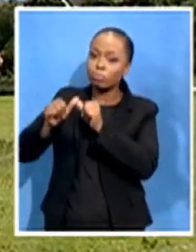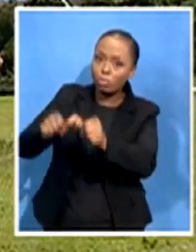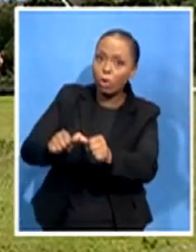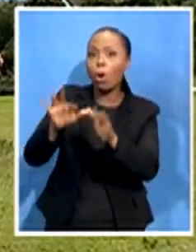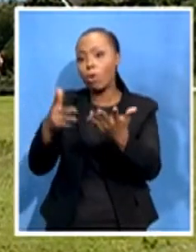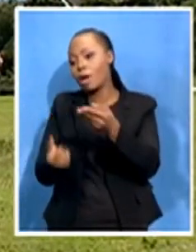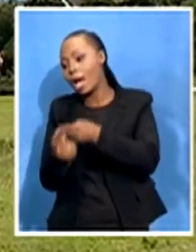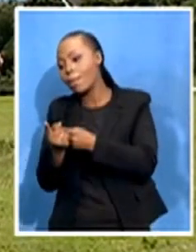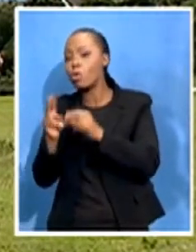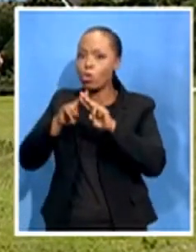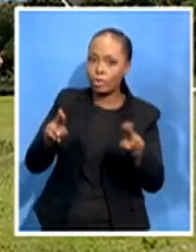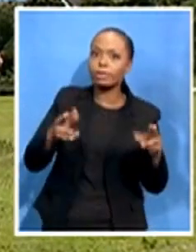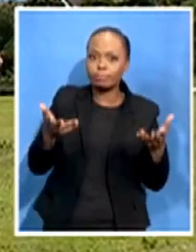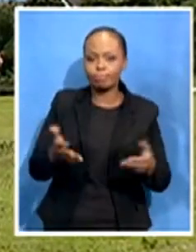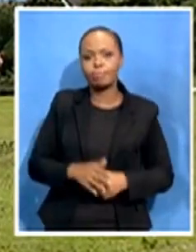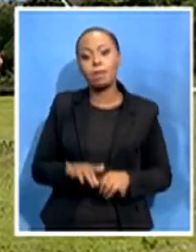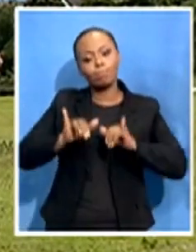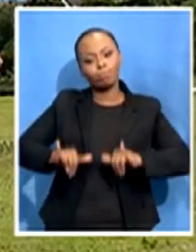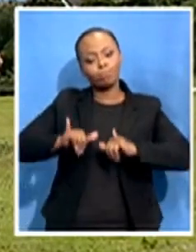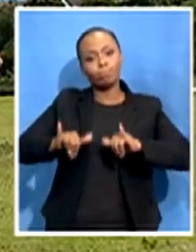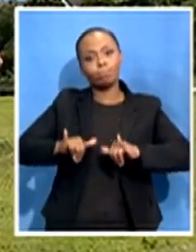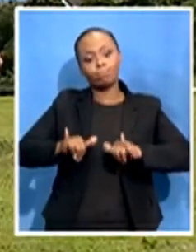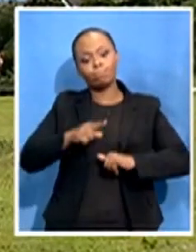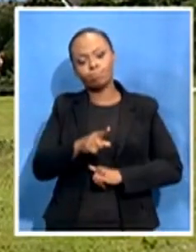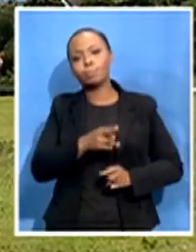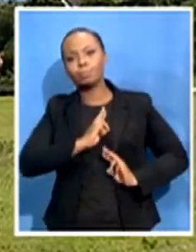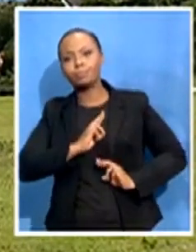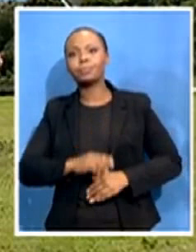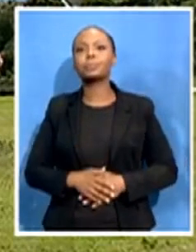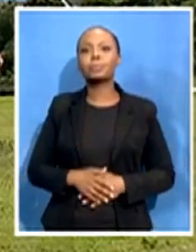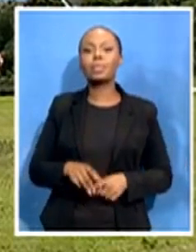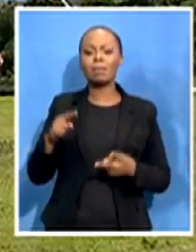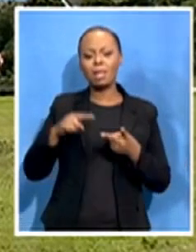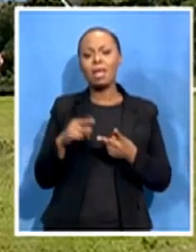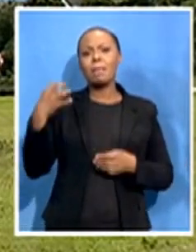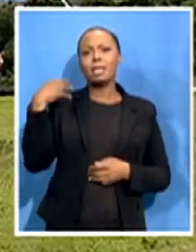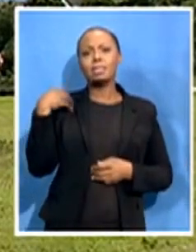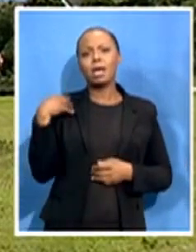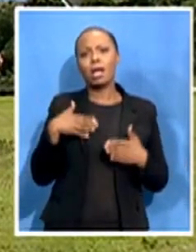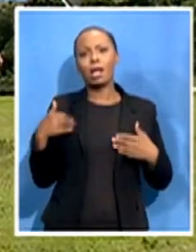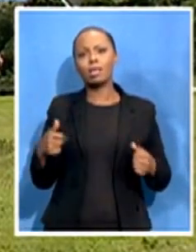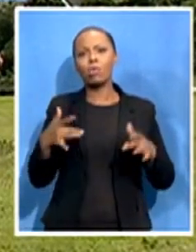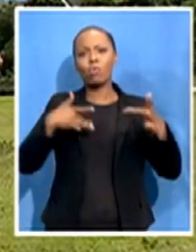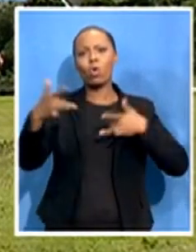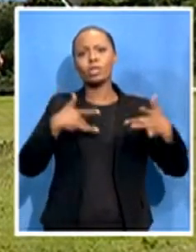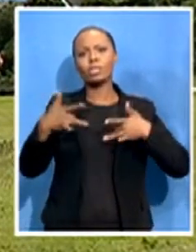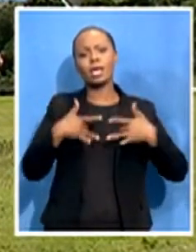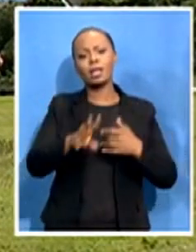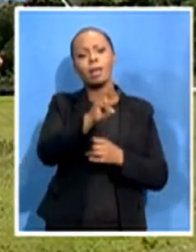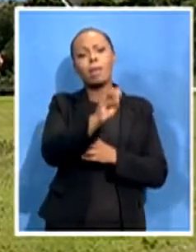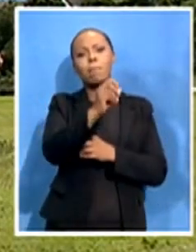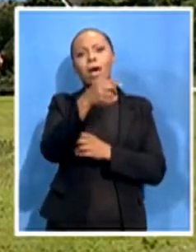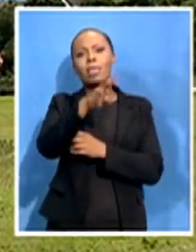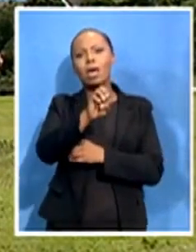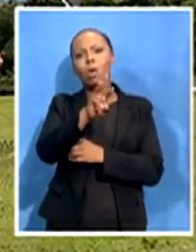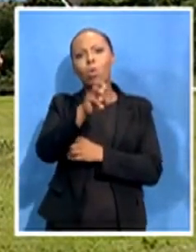pending. The Minister of Health said also concerned when he went to Motherwell Township, when you walked through the mall, is that how people are not complying to